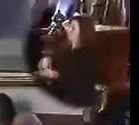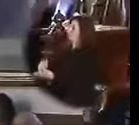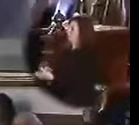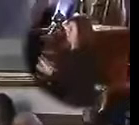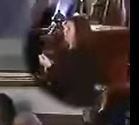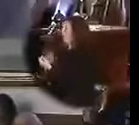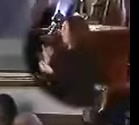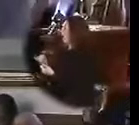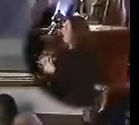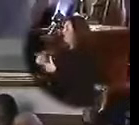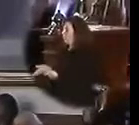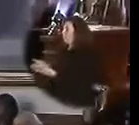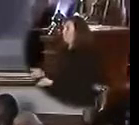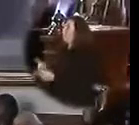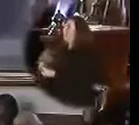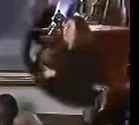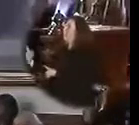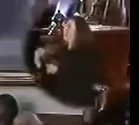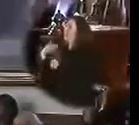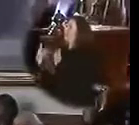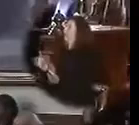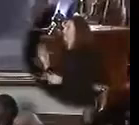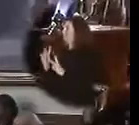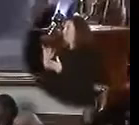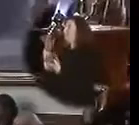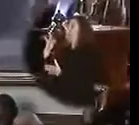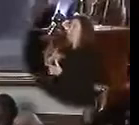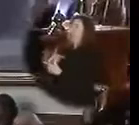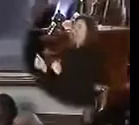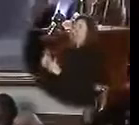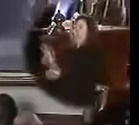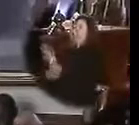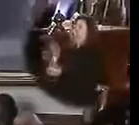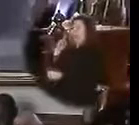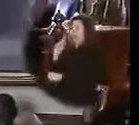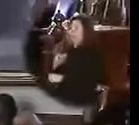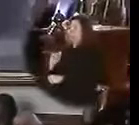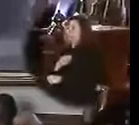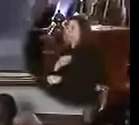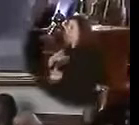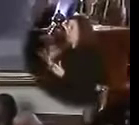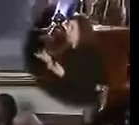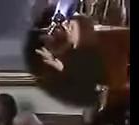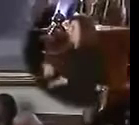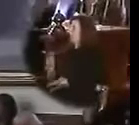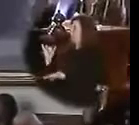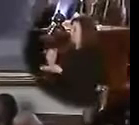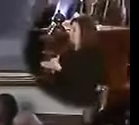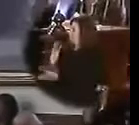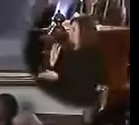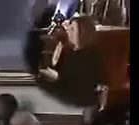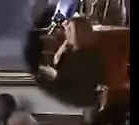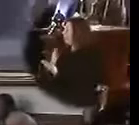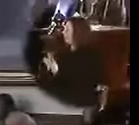that baton off to the next generation. And that's why I ran for the Senate. I want to hand off the baton of prosperity and freedom